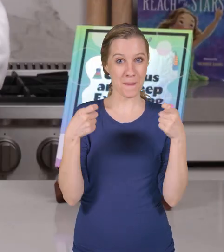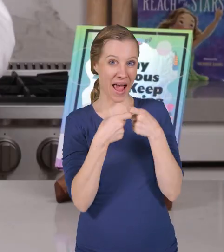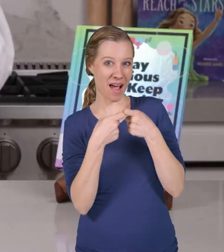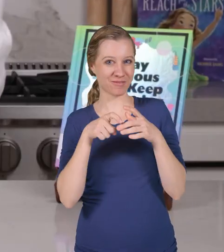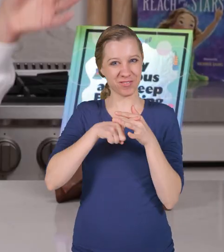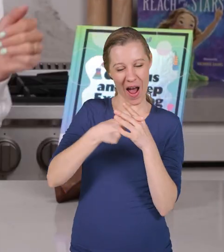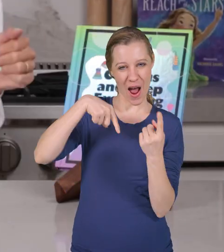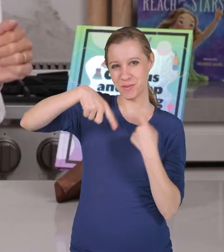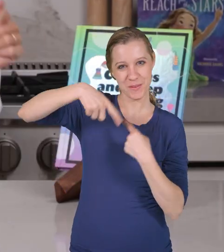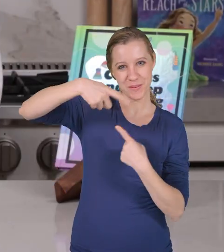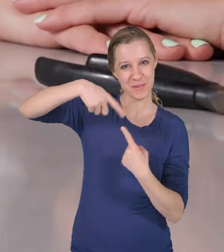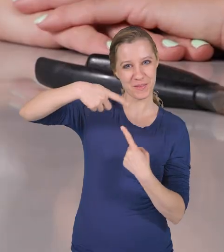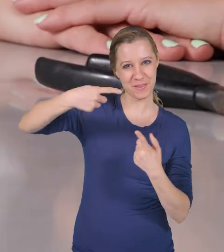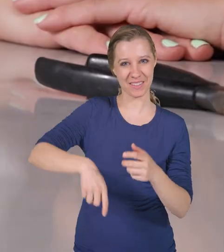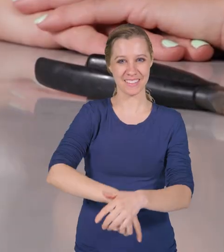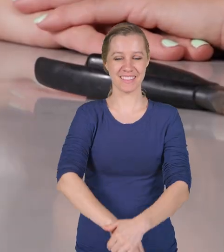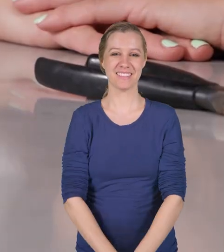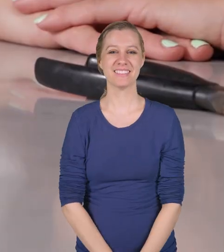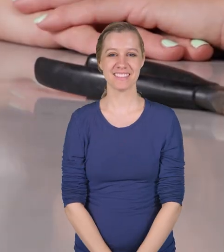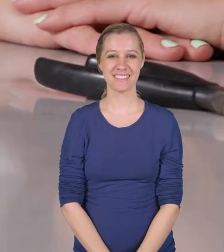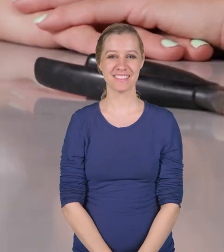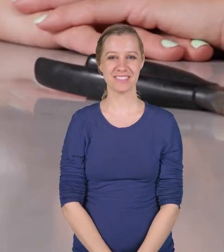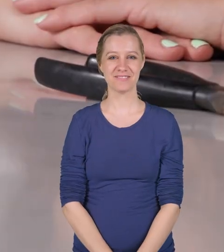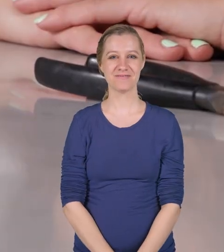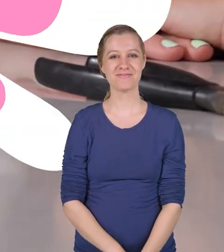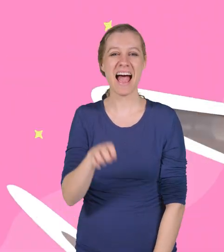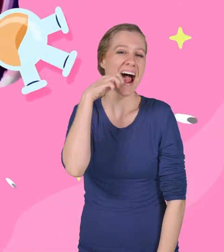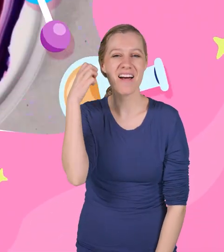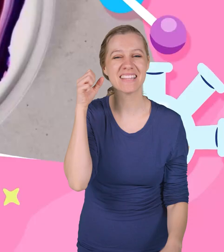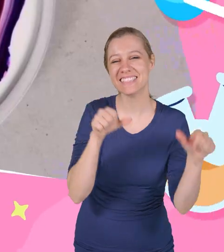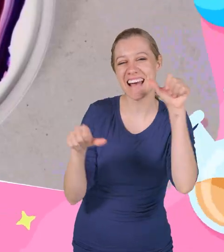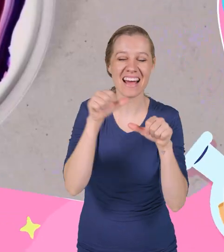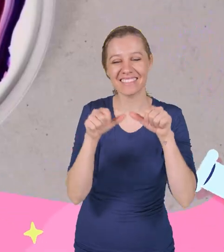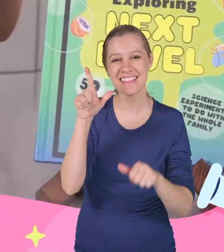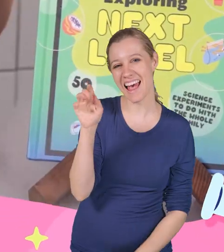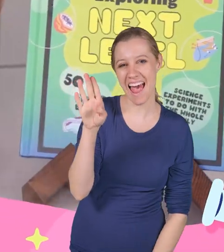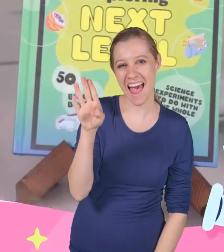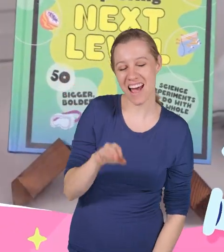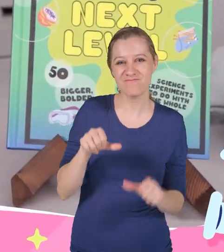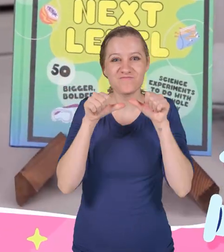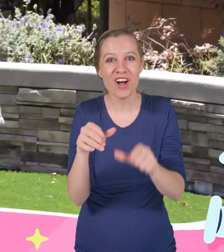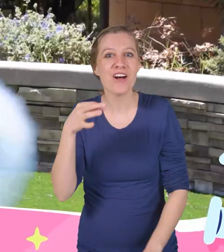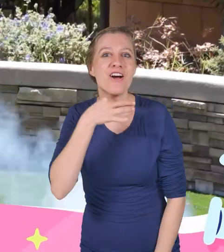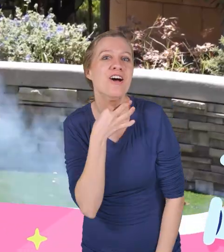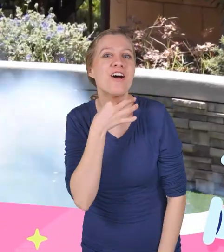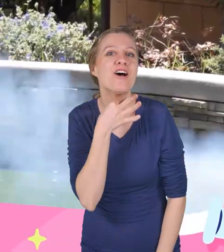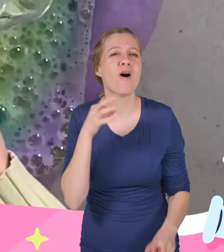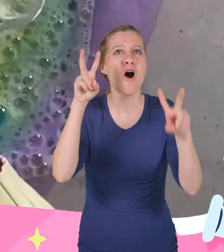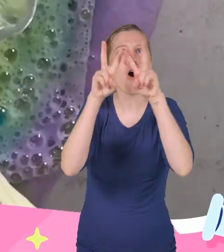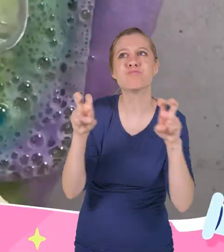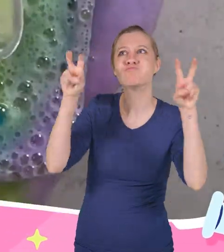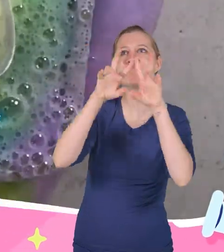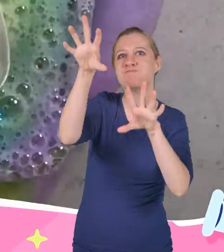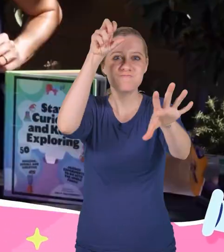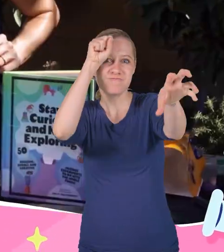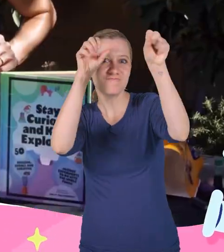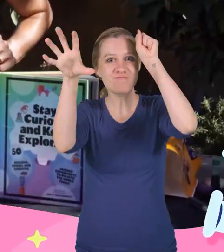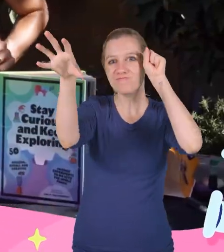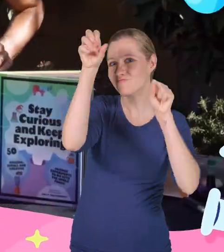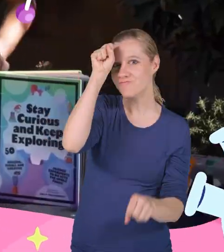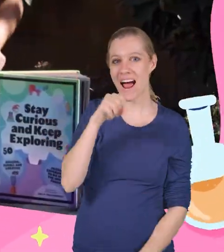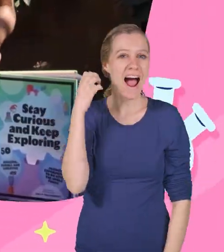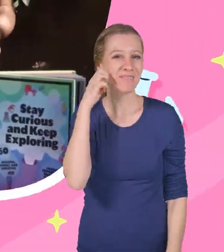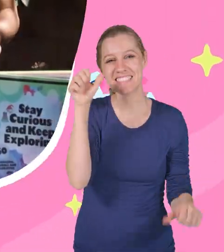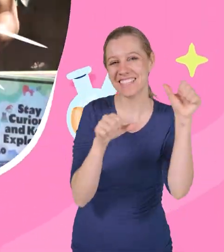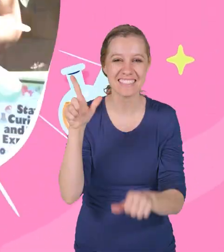your magnets and your batteries, and let's start spinning. Emily's Science Lab, stay curious and keep